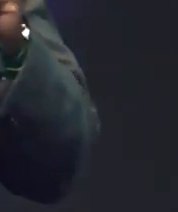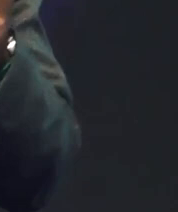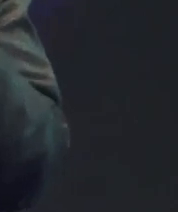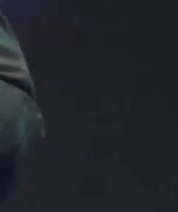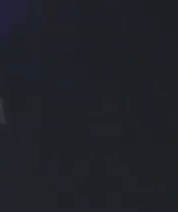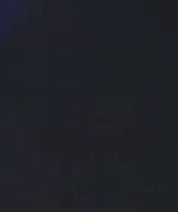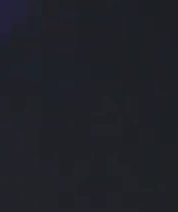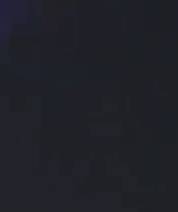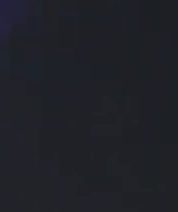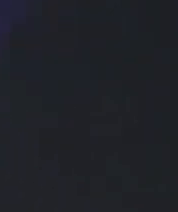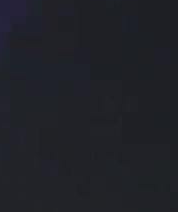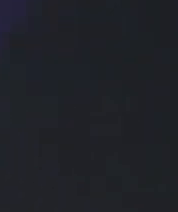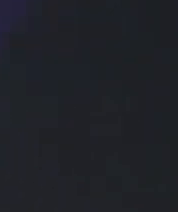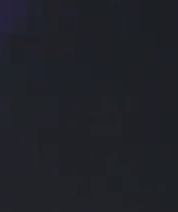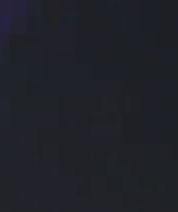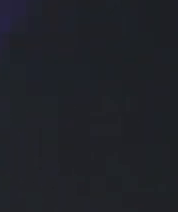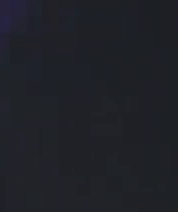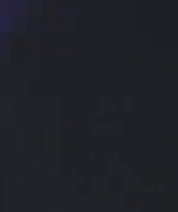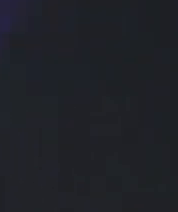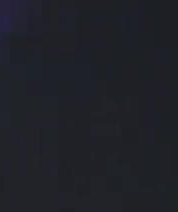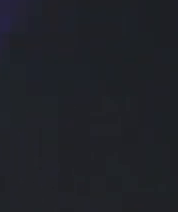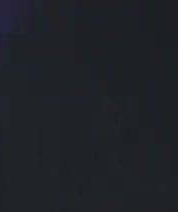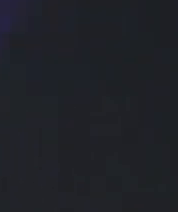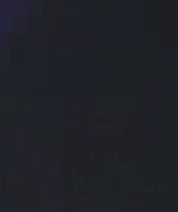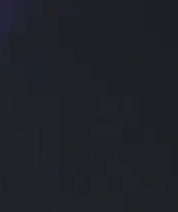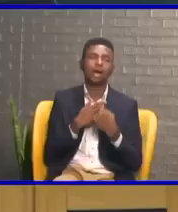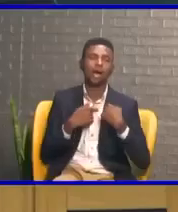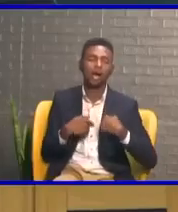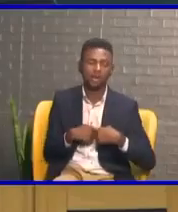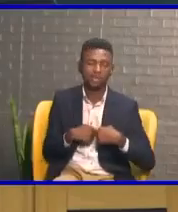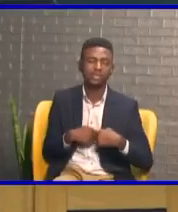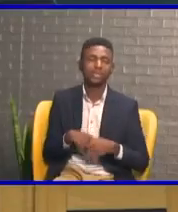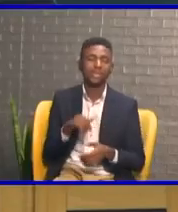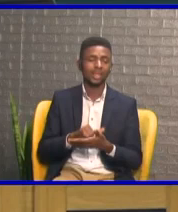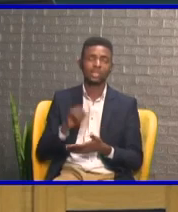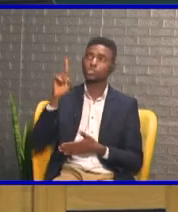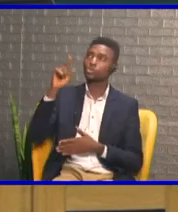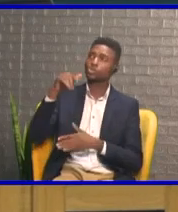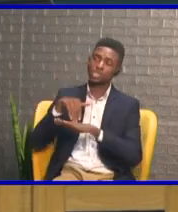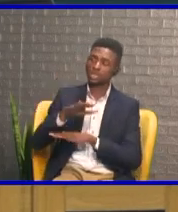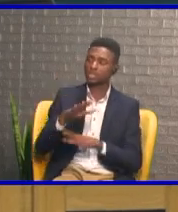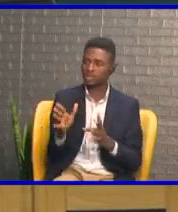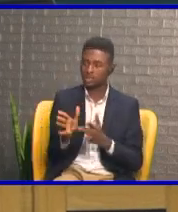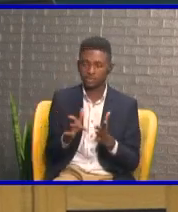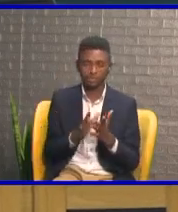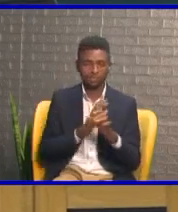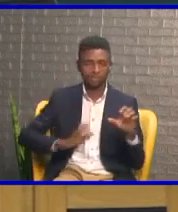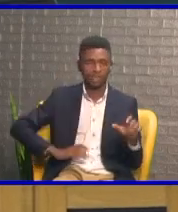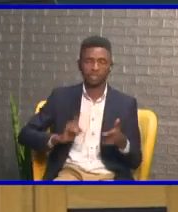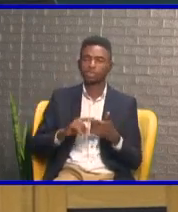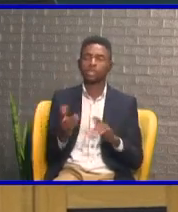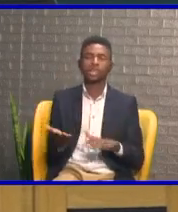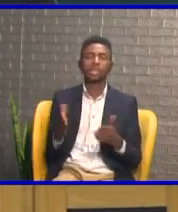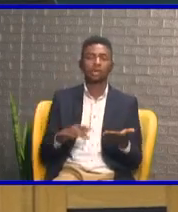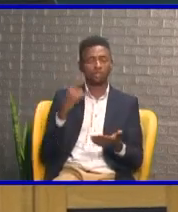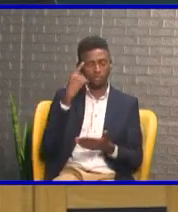Father, I believe in my heart that you sent Jesus to die for my